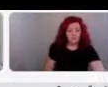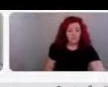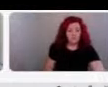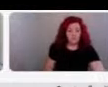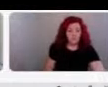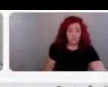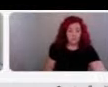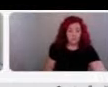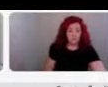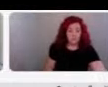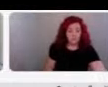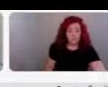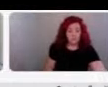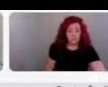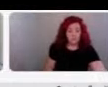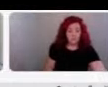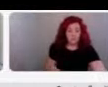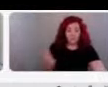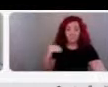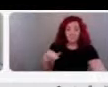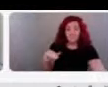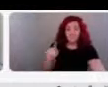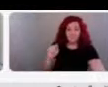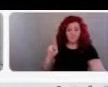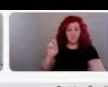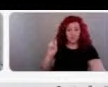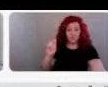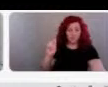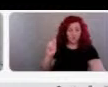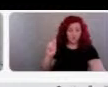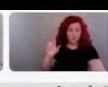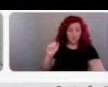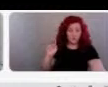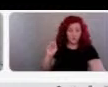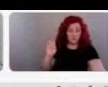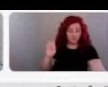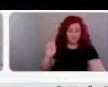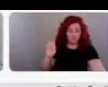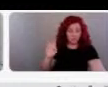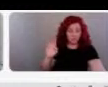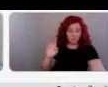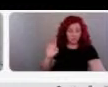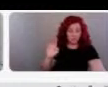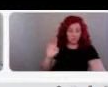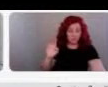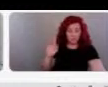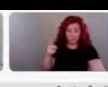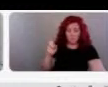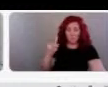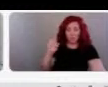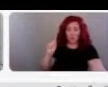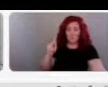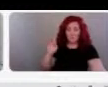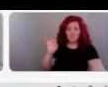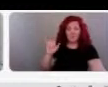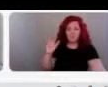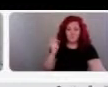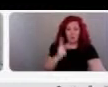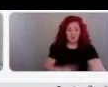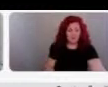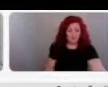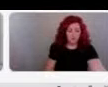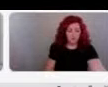our next speakers are trevor johnson amber watson and then paulus feli is back